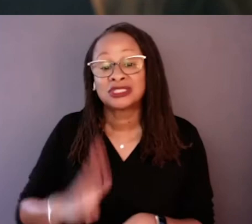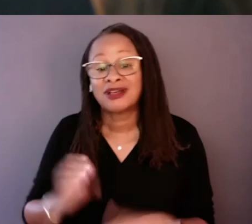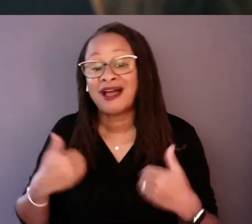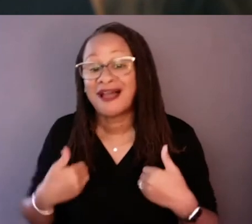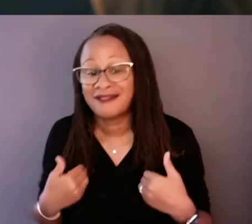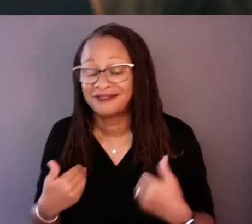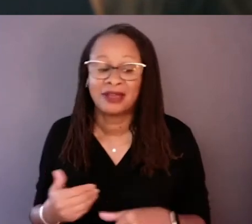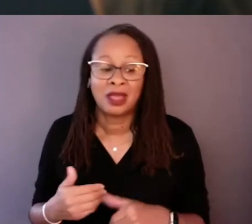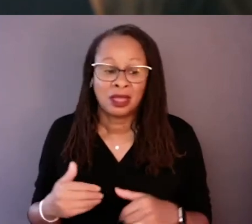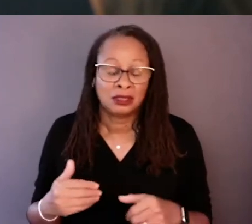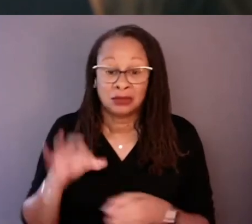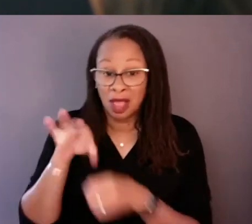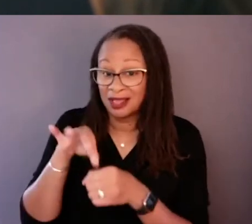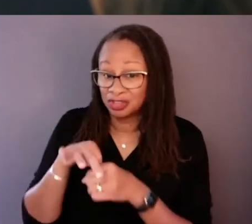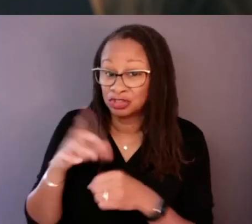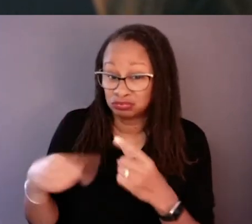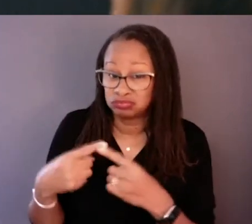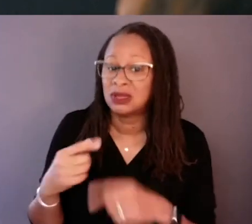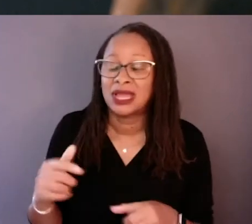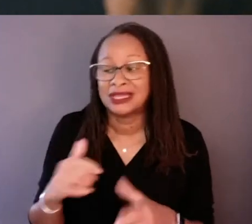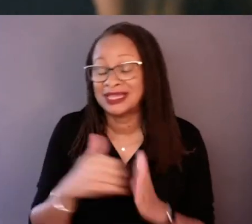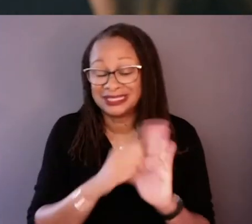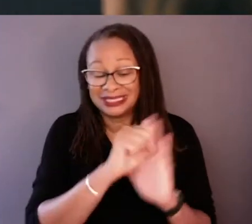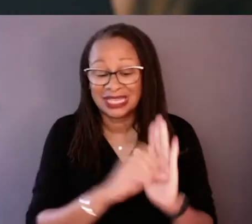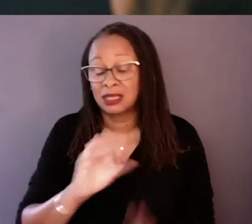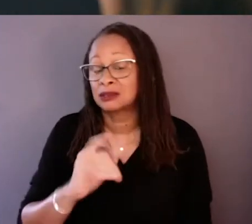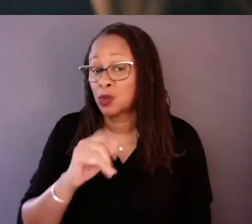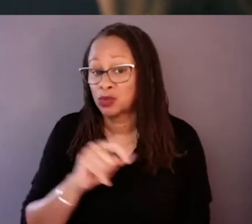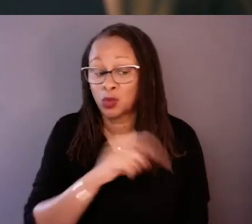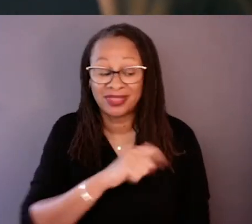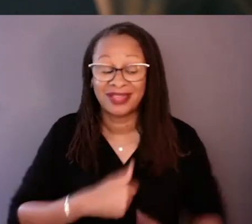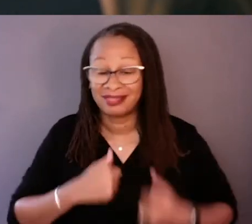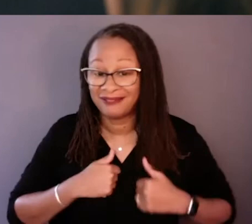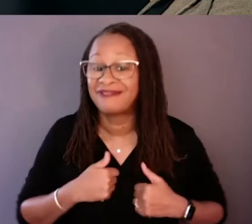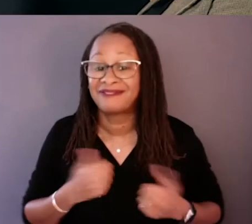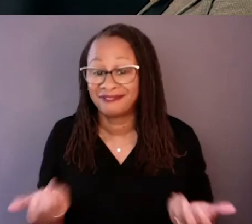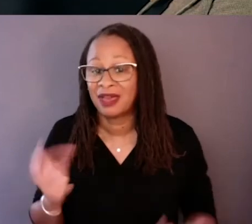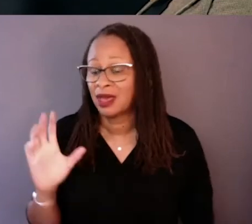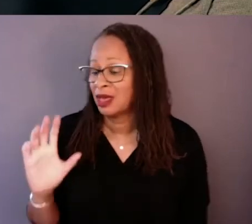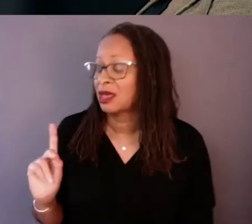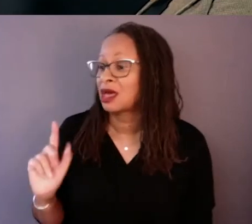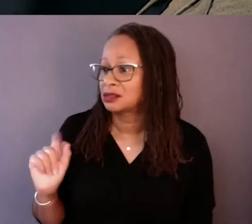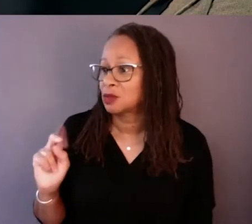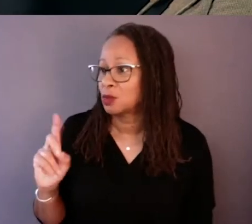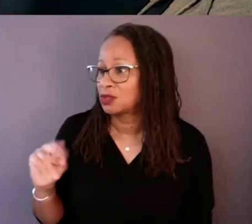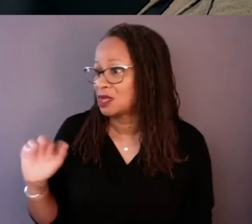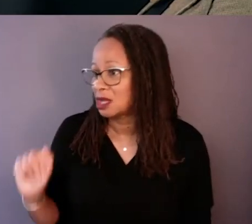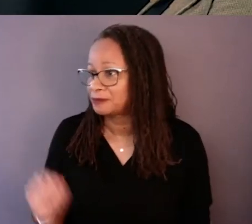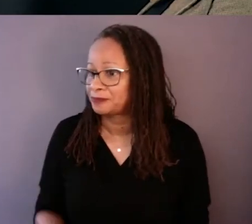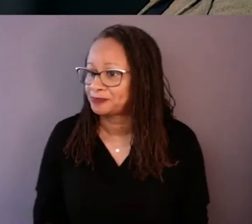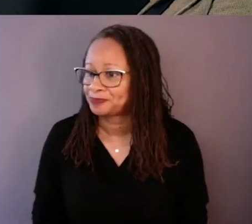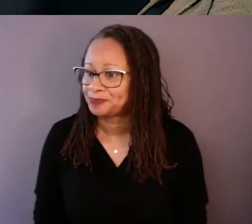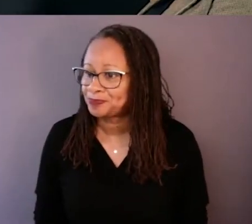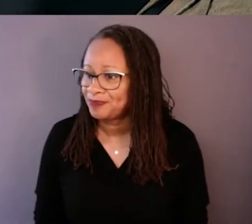fervent Bolsonaro support is the state of Rondônia, where these guys live. So, yeah, it's Gabriel's answer. I'll show